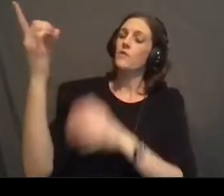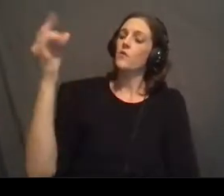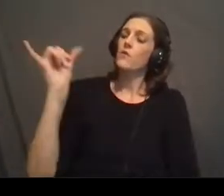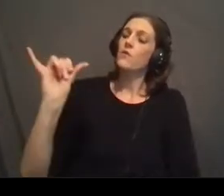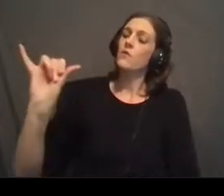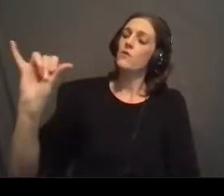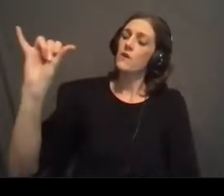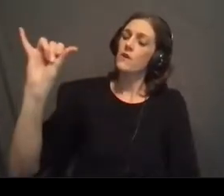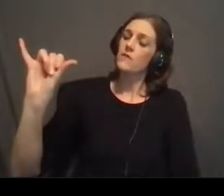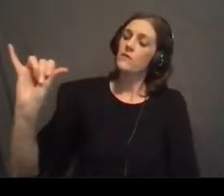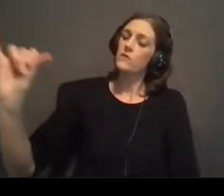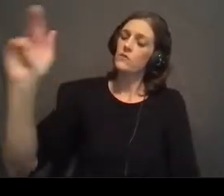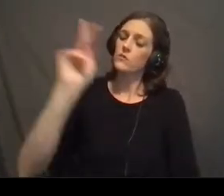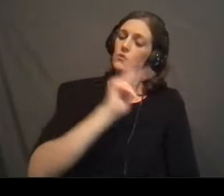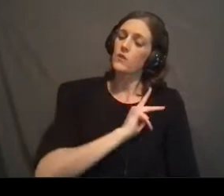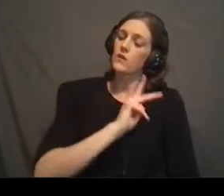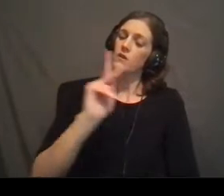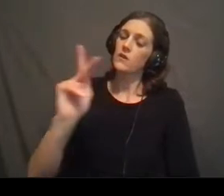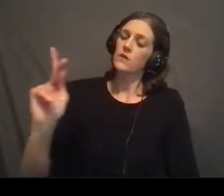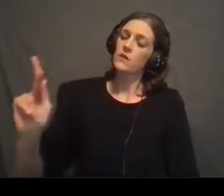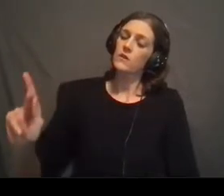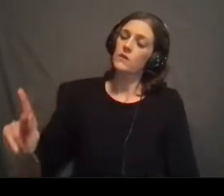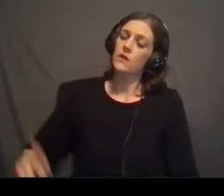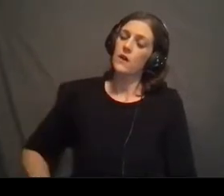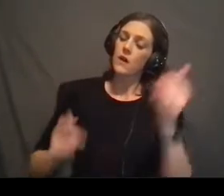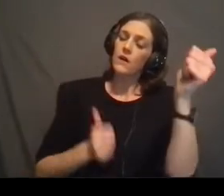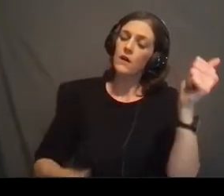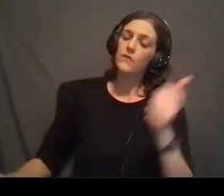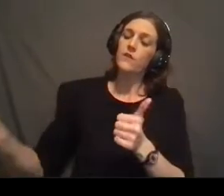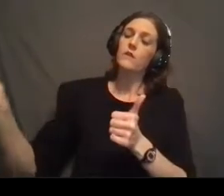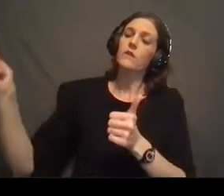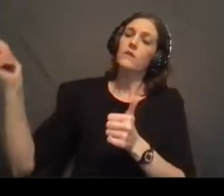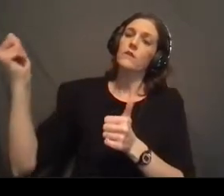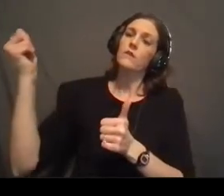praise forever to the King of